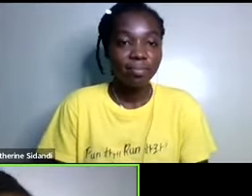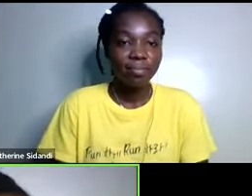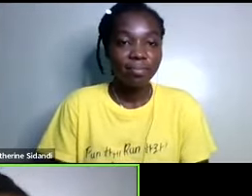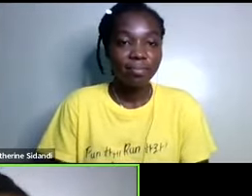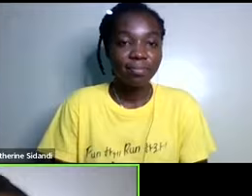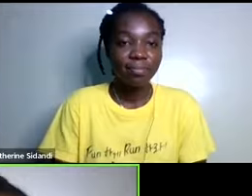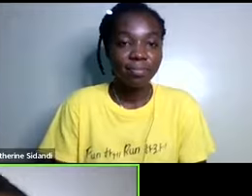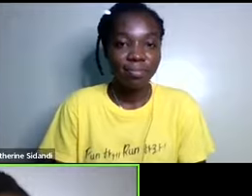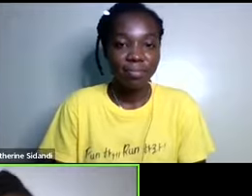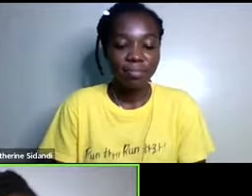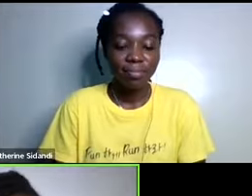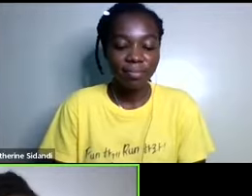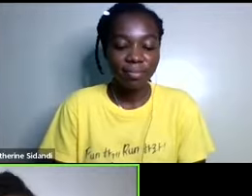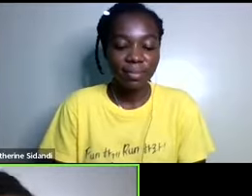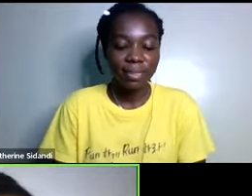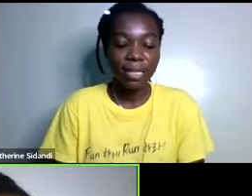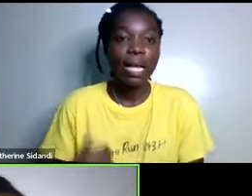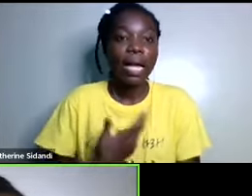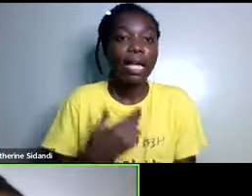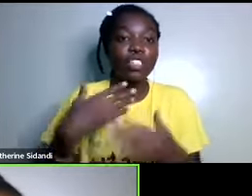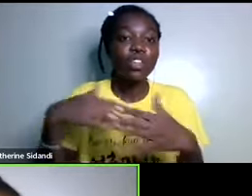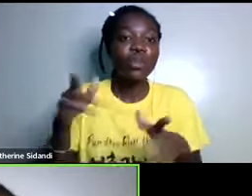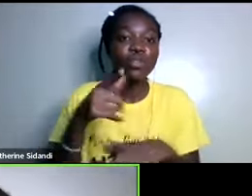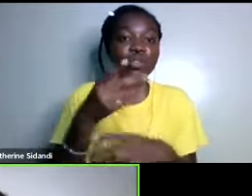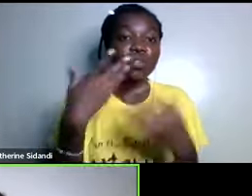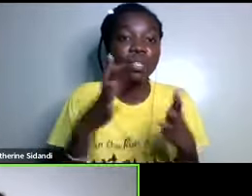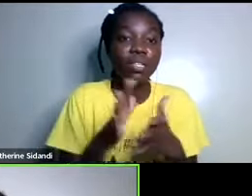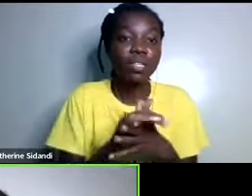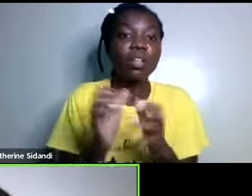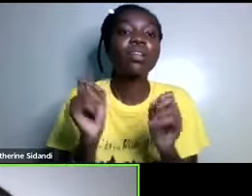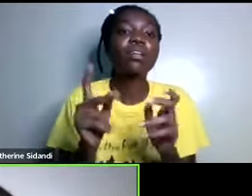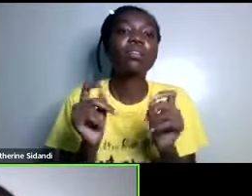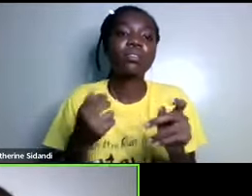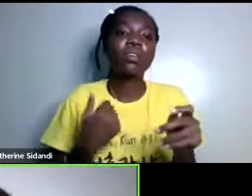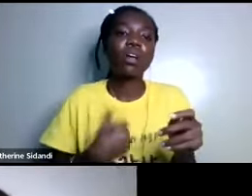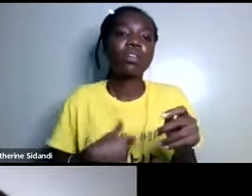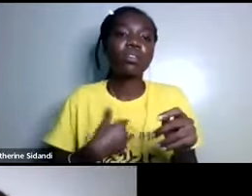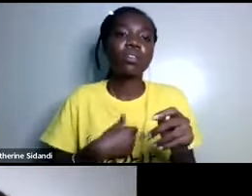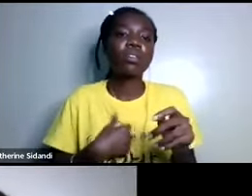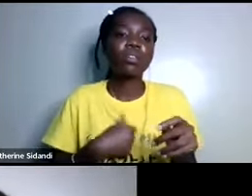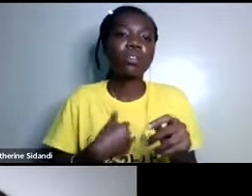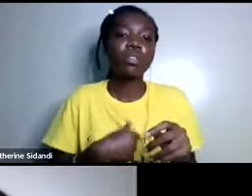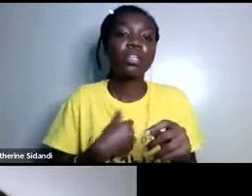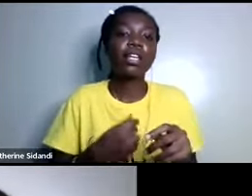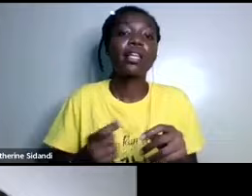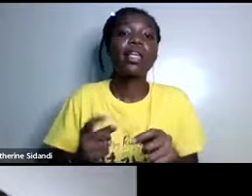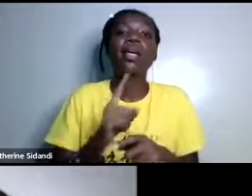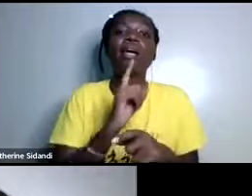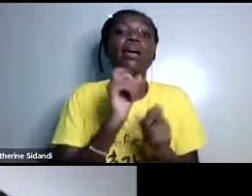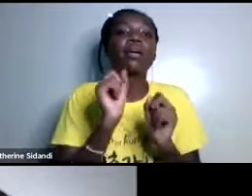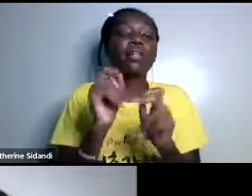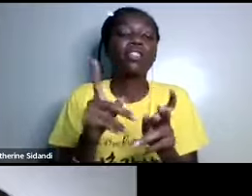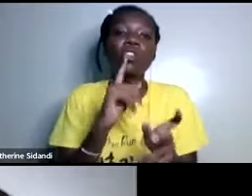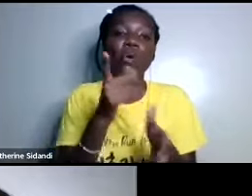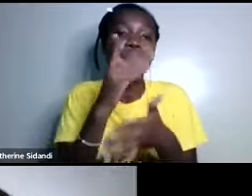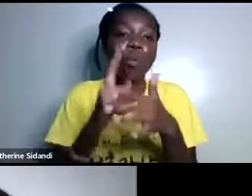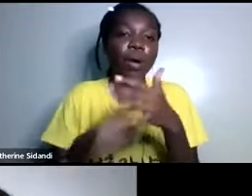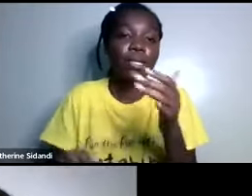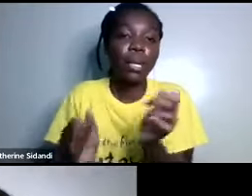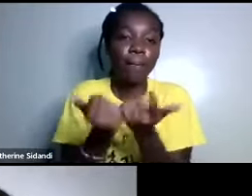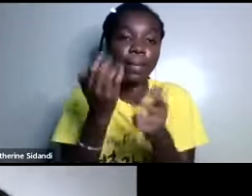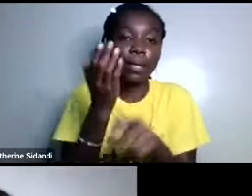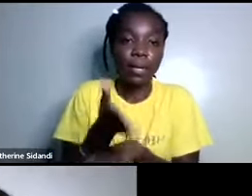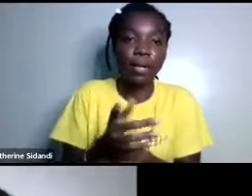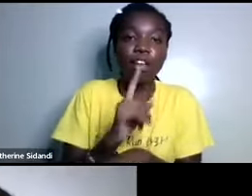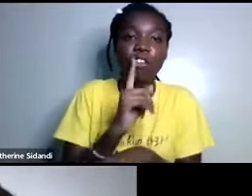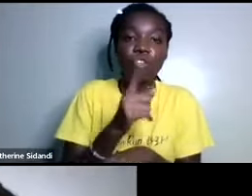Bobby, we've lost you. Or is it my internet? Okay, yeah, I'm here. Sorry. Yeah, so what happens here is the beauty is you pay after